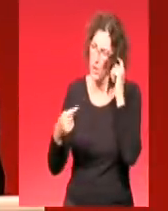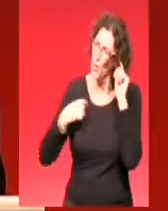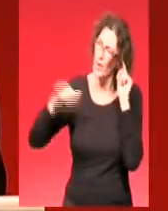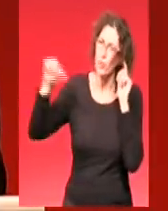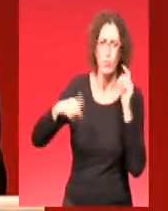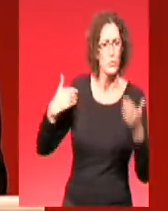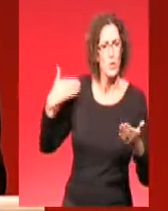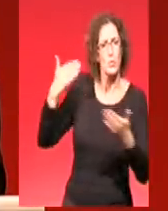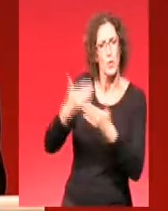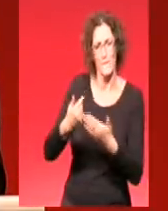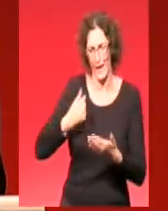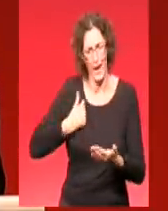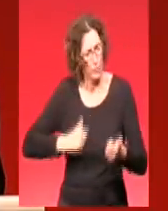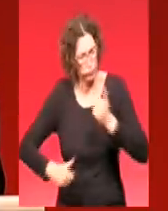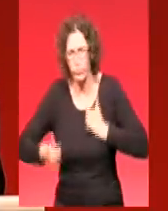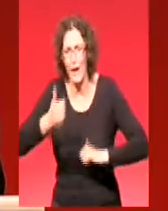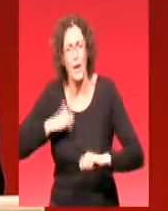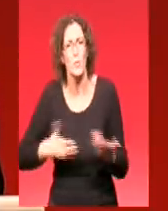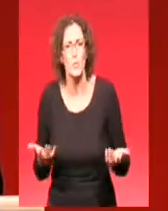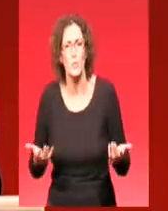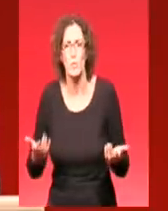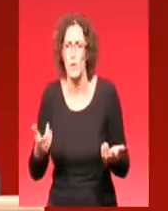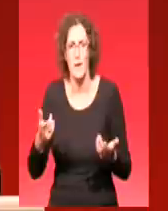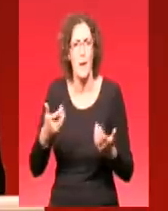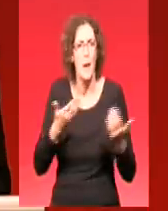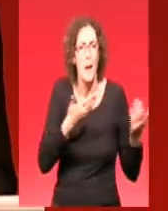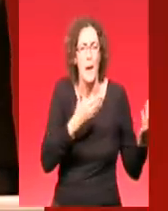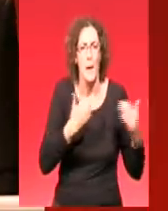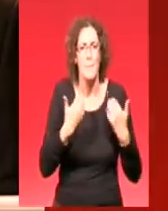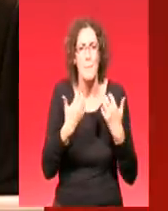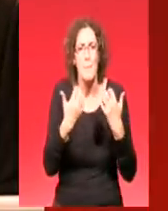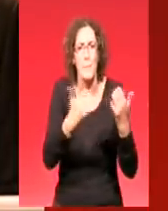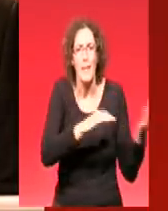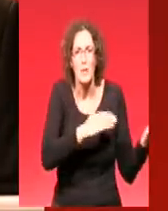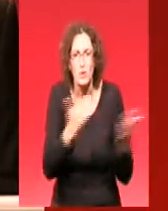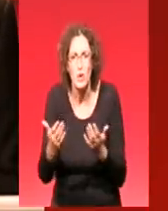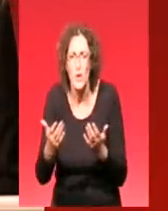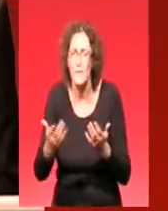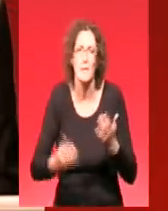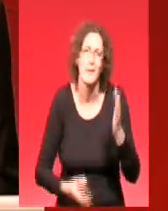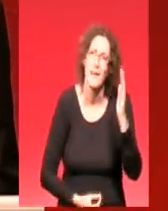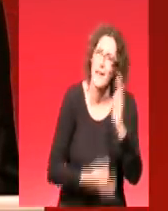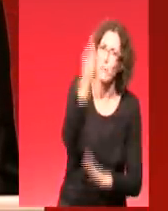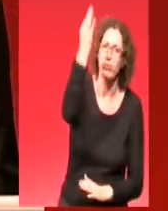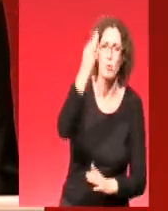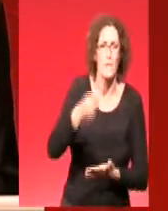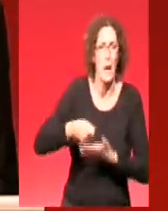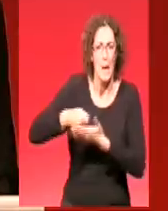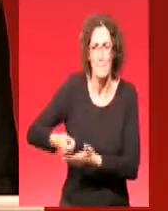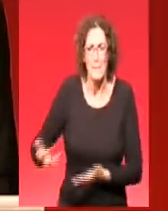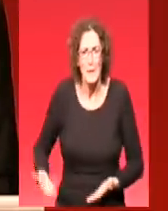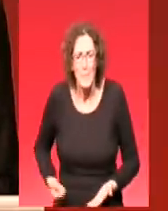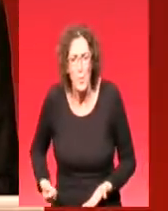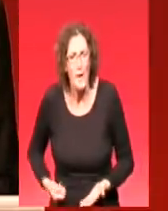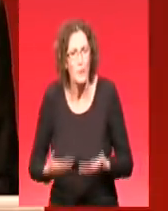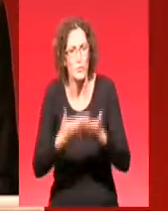government, proud of public services transformed, proud of the minimum wage with fairness entrenched, proud of our support